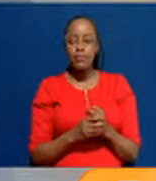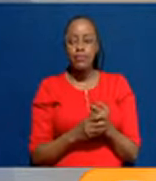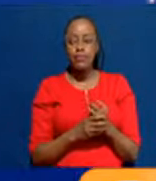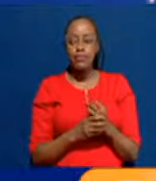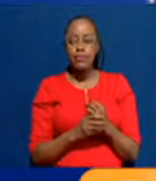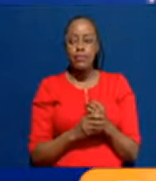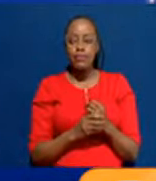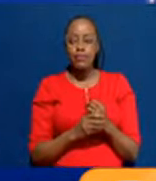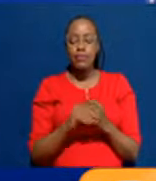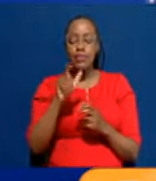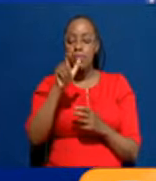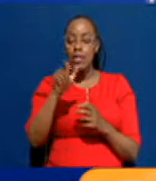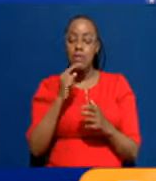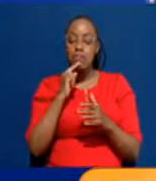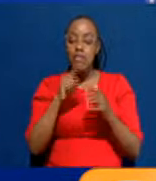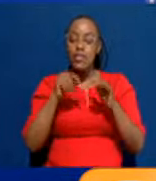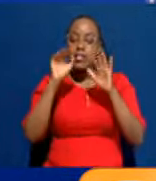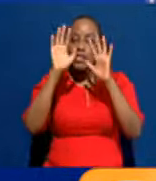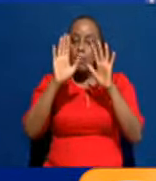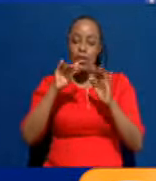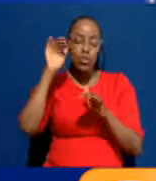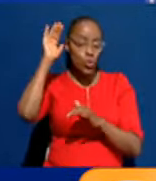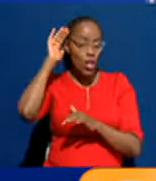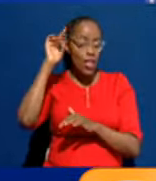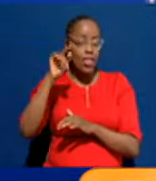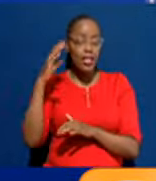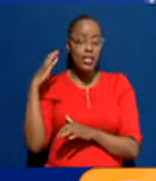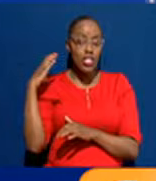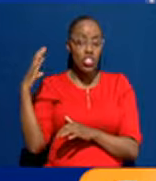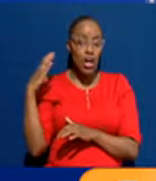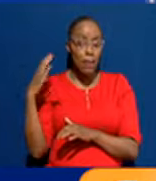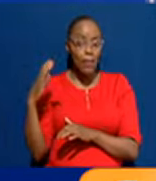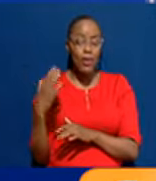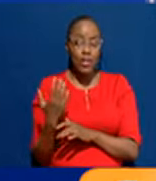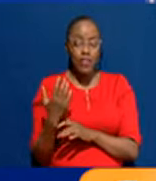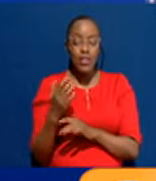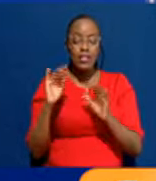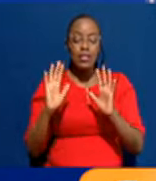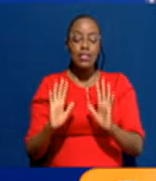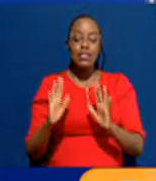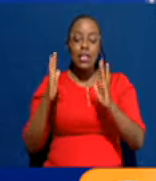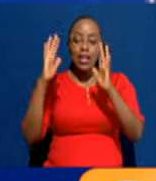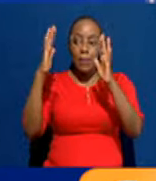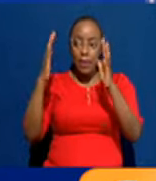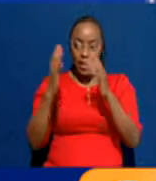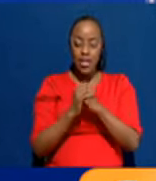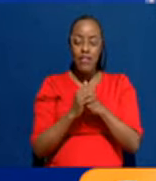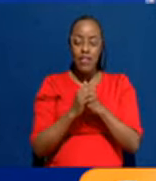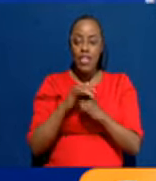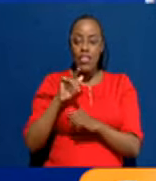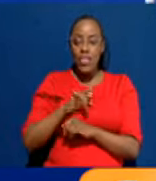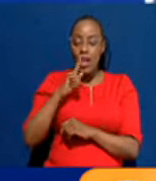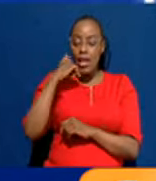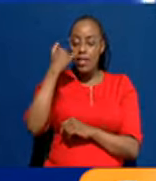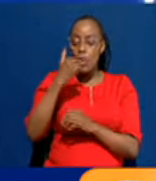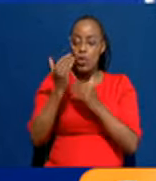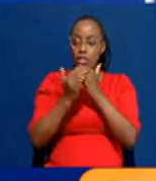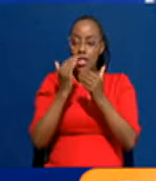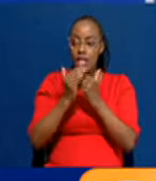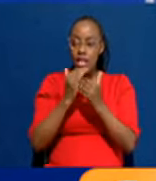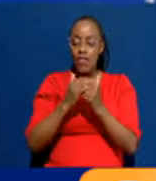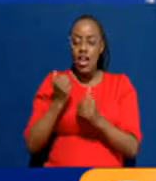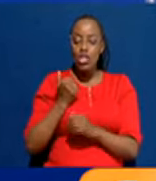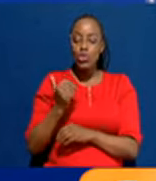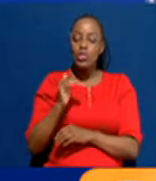Thank you. Kei Gashima says, it's amazing to listen to this champion celebrate Sarah as the lady who takes care of her